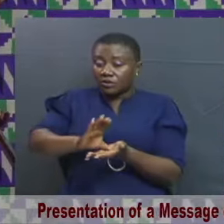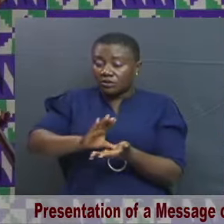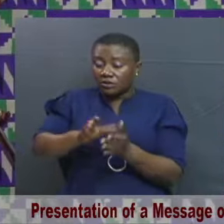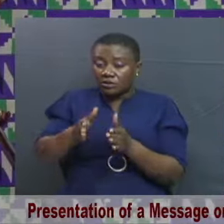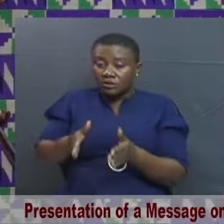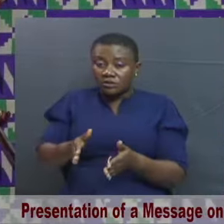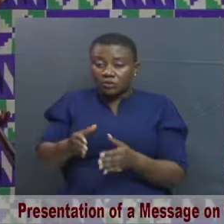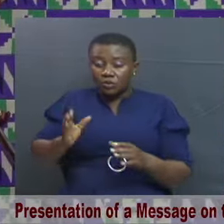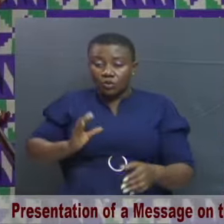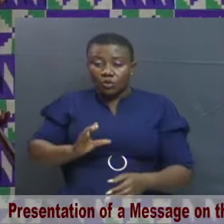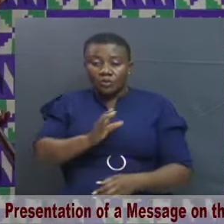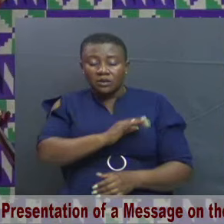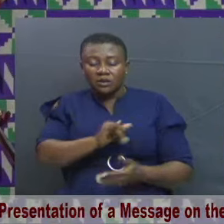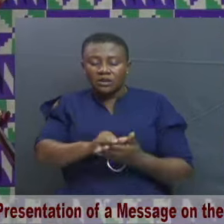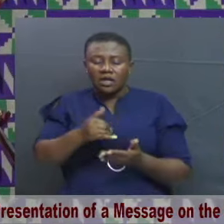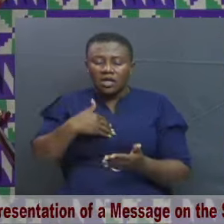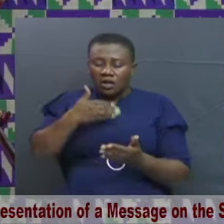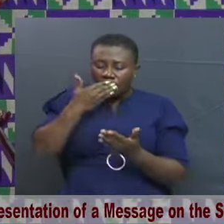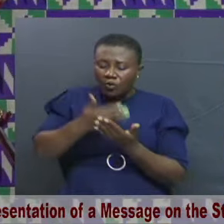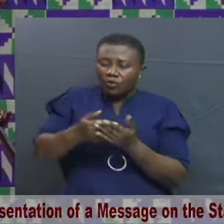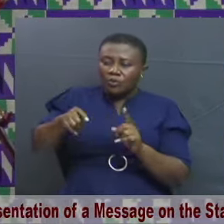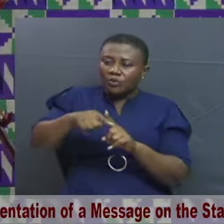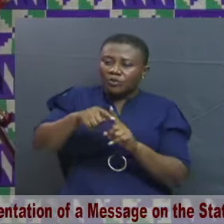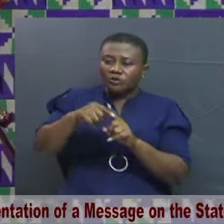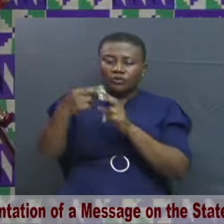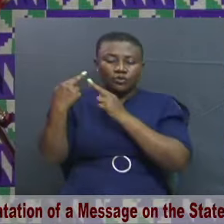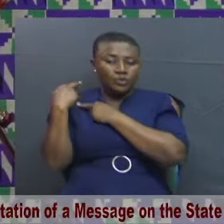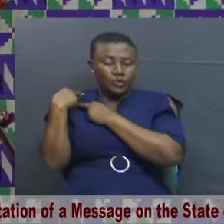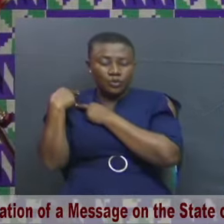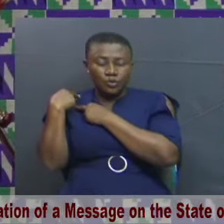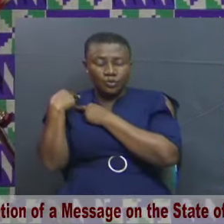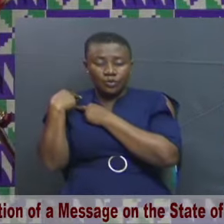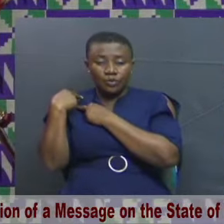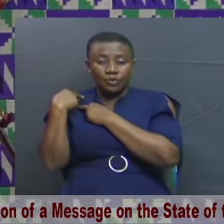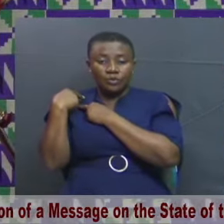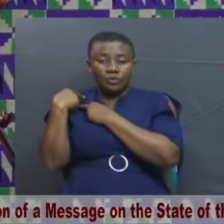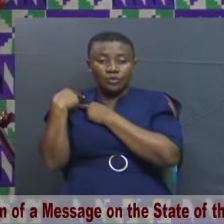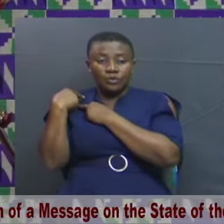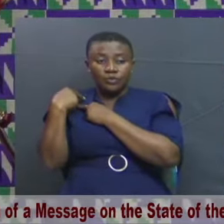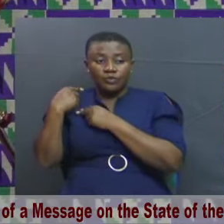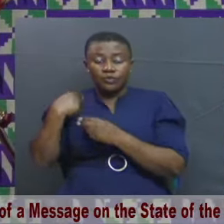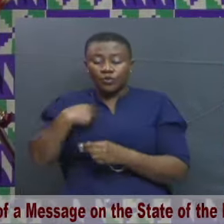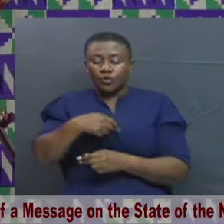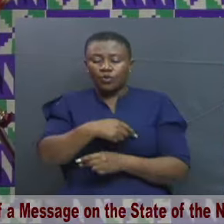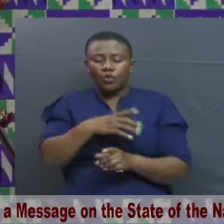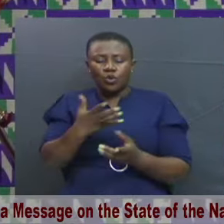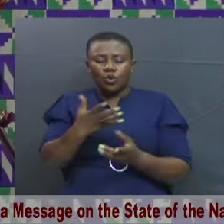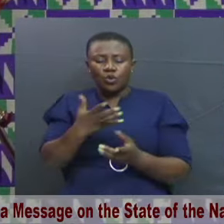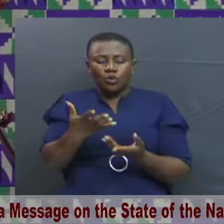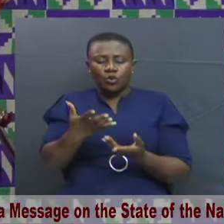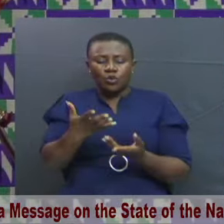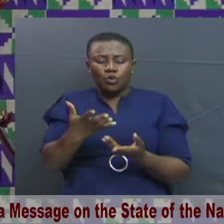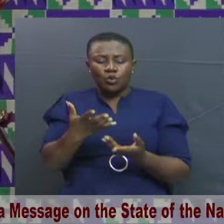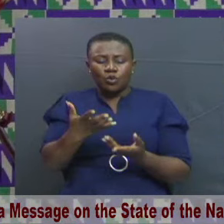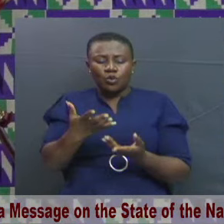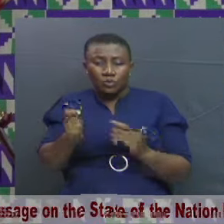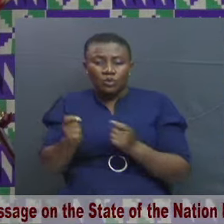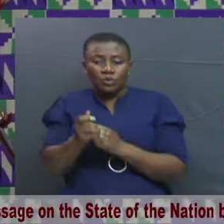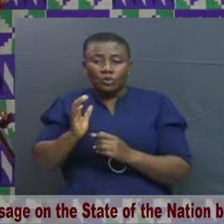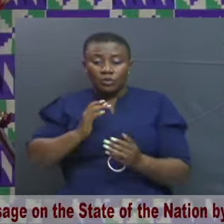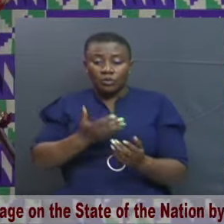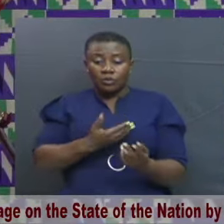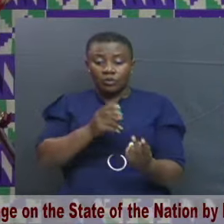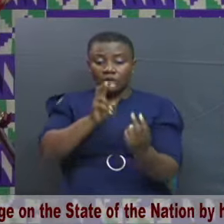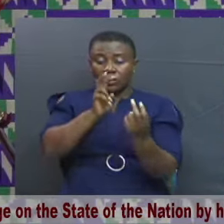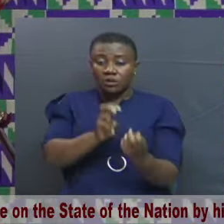for their positive roles in this achievement we have also intensified our engagement with our external